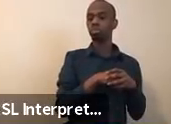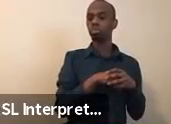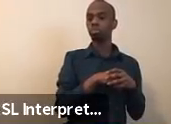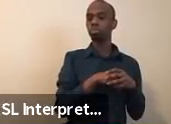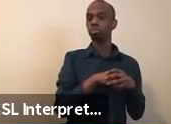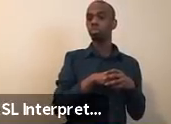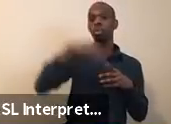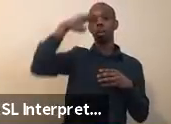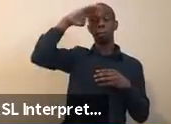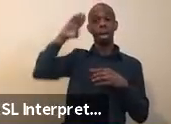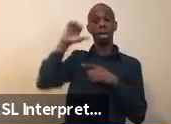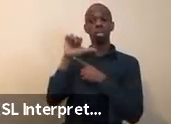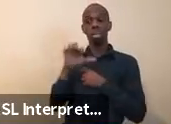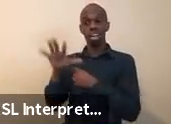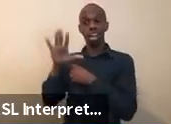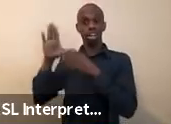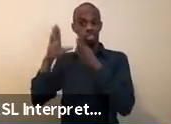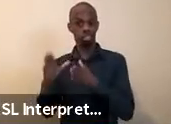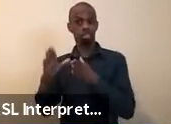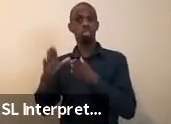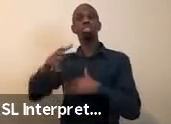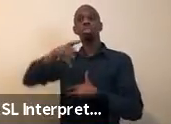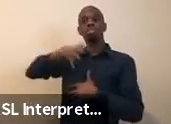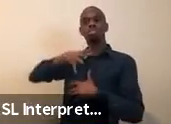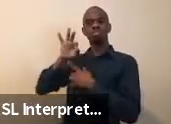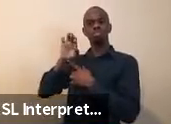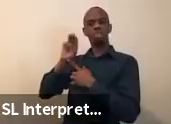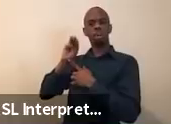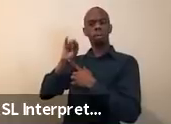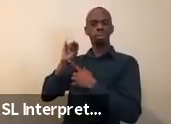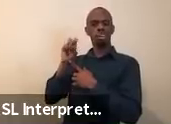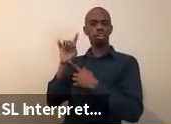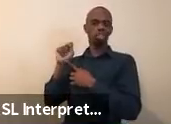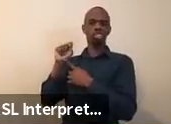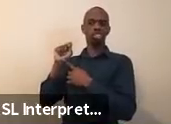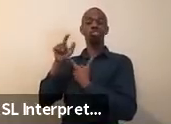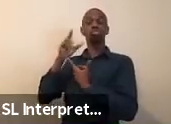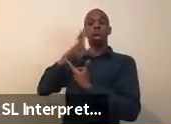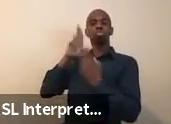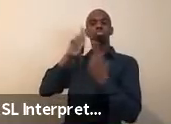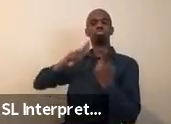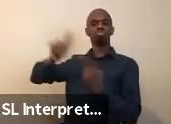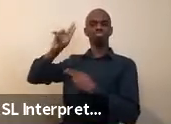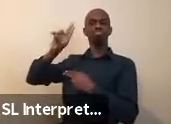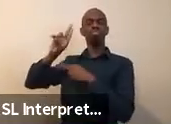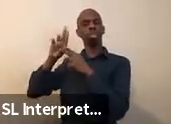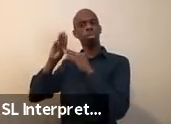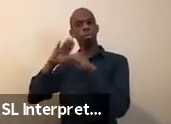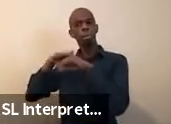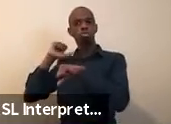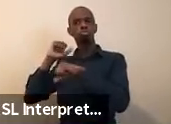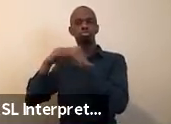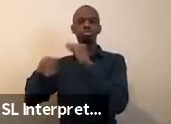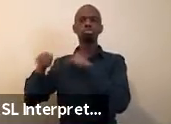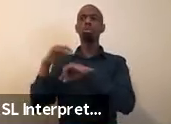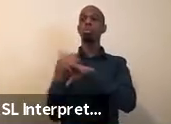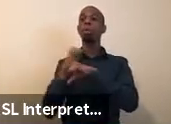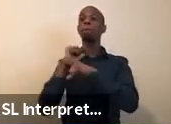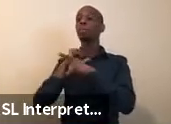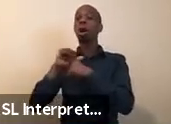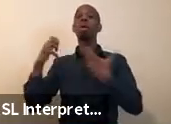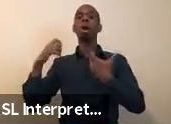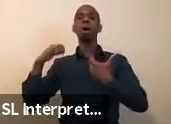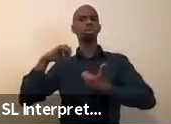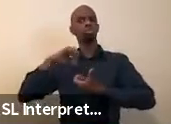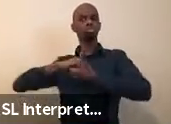and Asian Feminist Solidarities Project is an ongoing commitment to practicing solidarity and asking ourselves, what does it